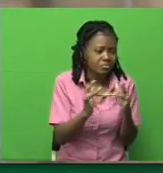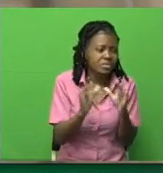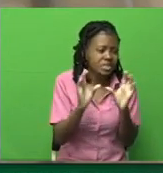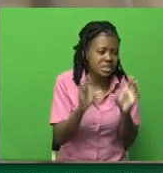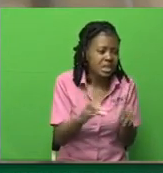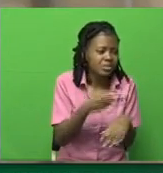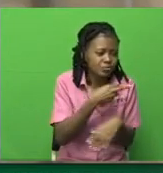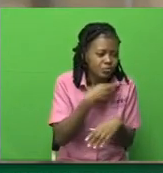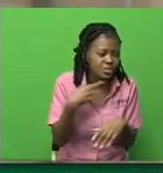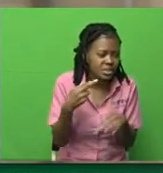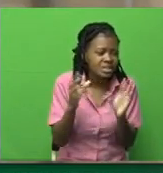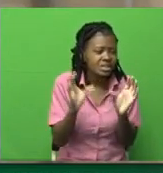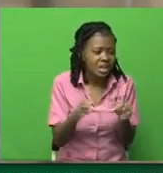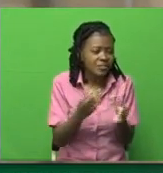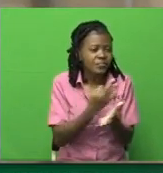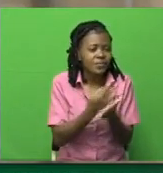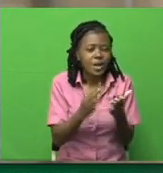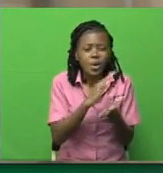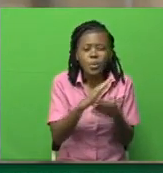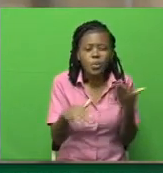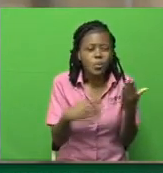important observation